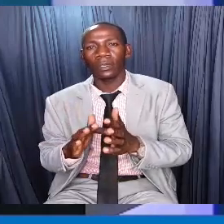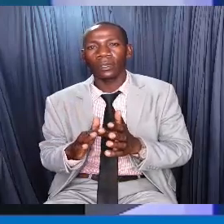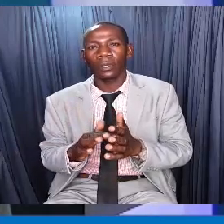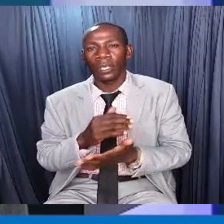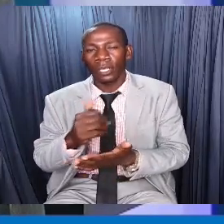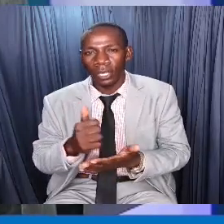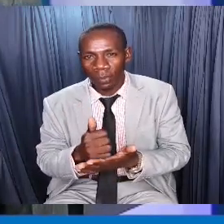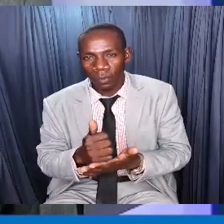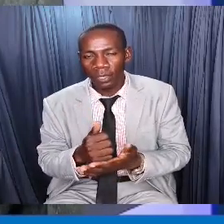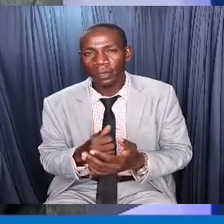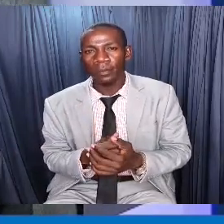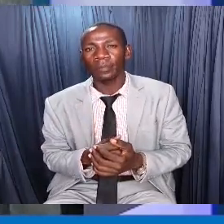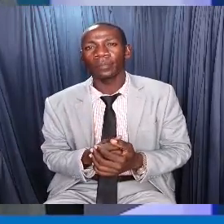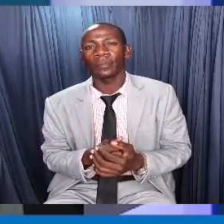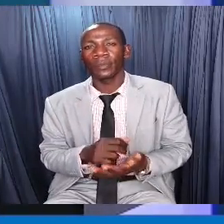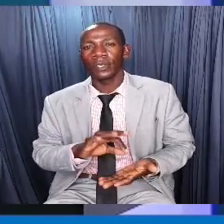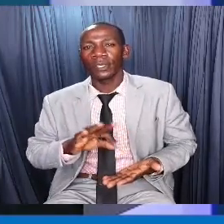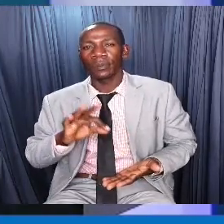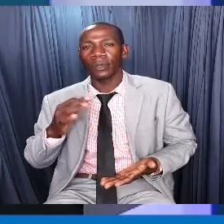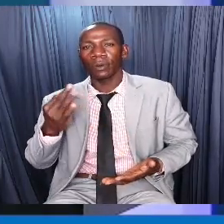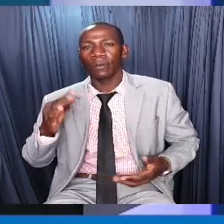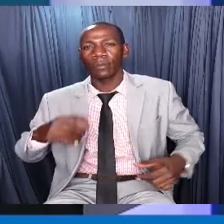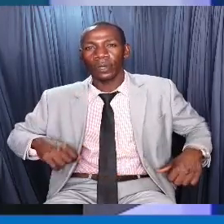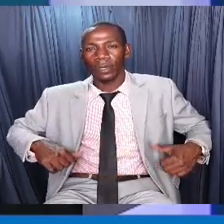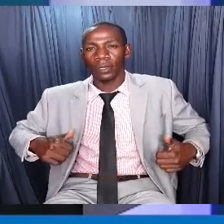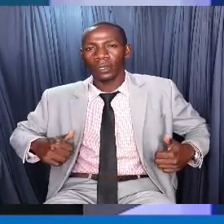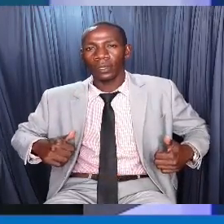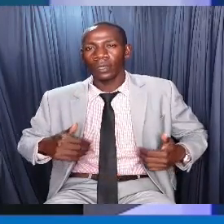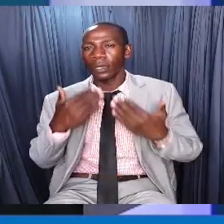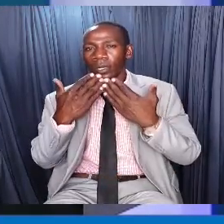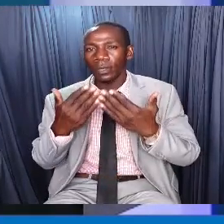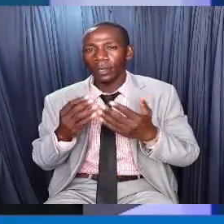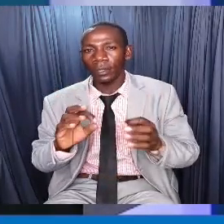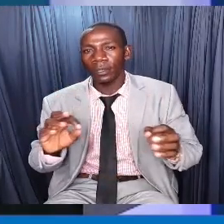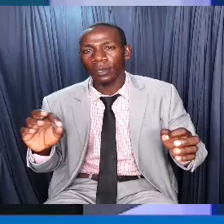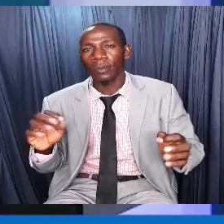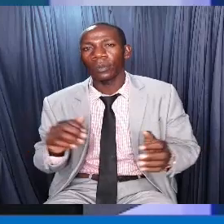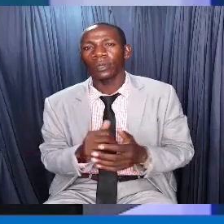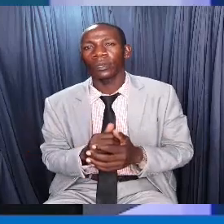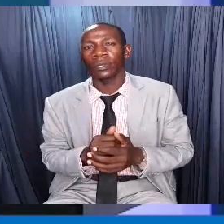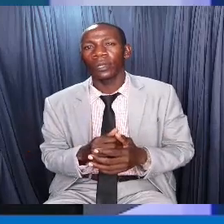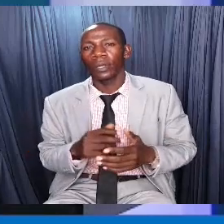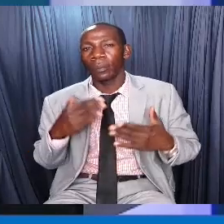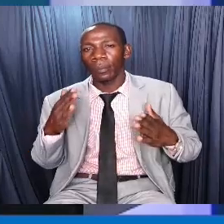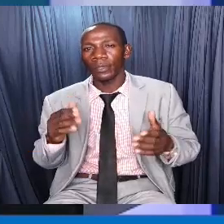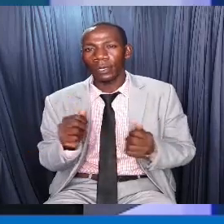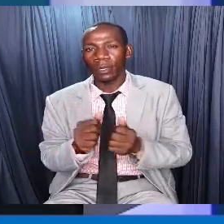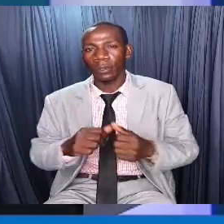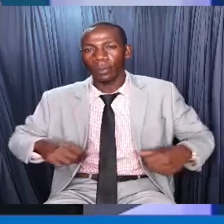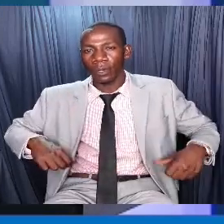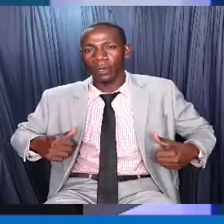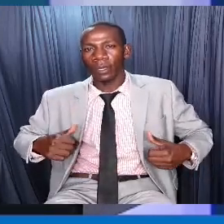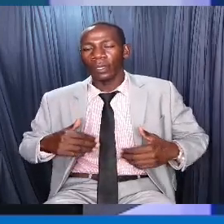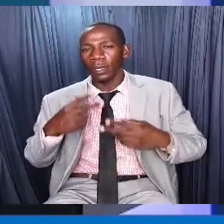Bwana Yesu asifiwe sana. Amen. Roho ya kiburi. The spirit of pride. Hata shukrani hakuna. At least thanking God. Mtu wa kiburi. What with pride.